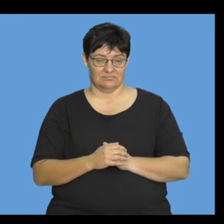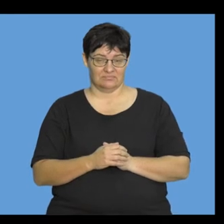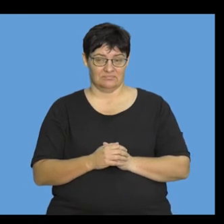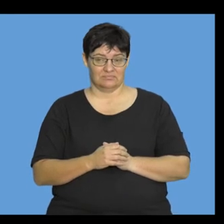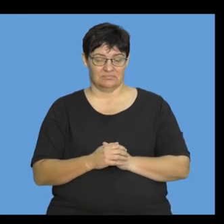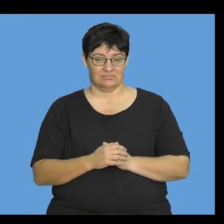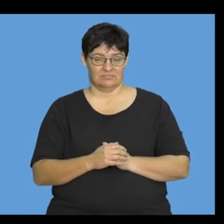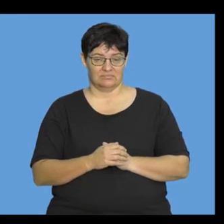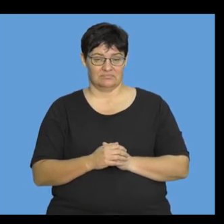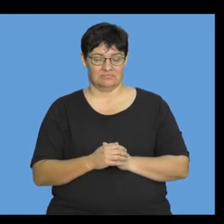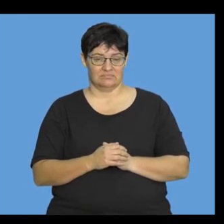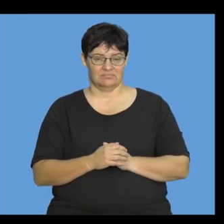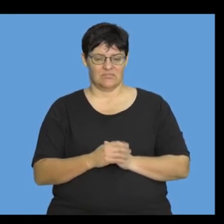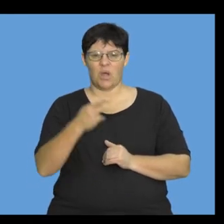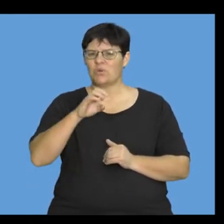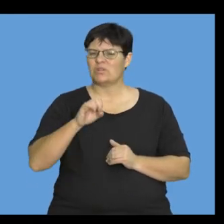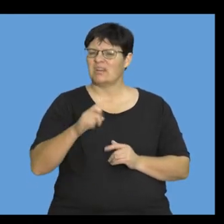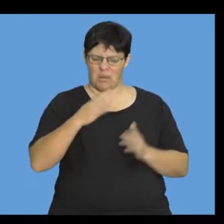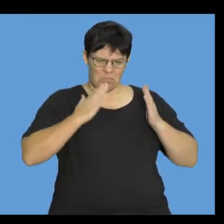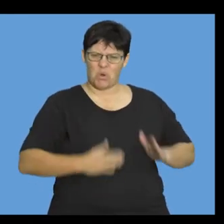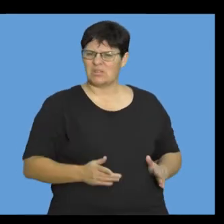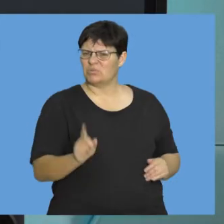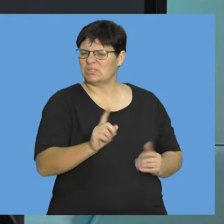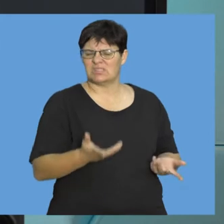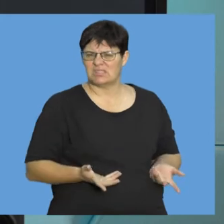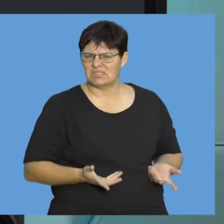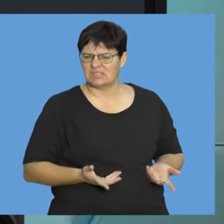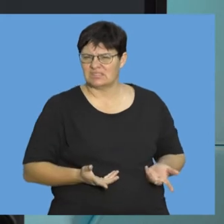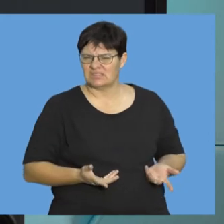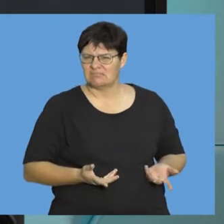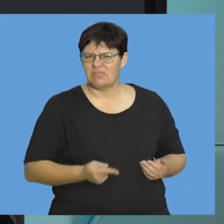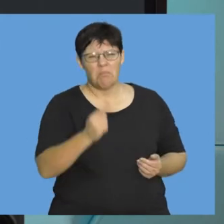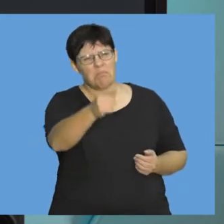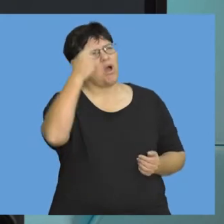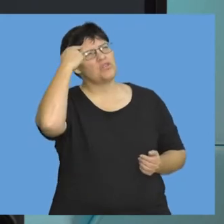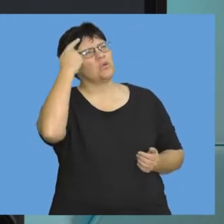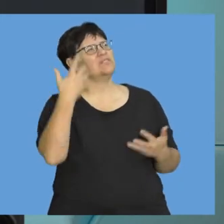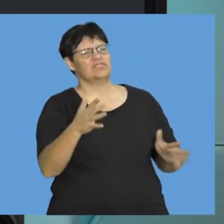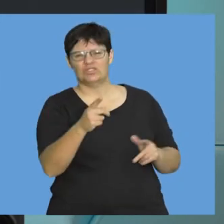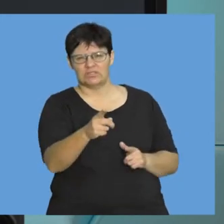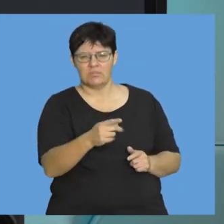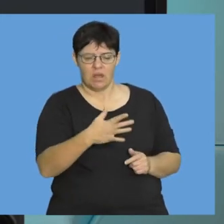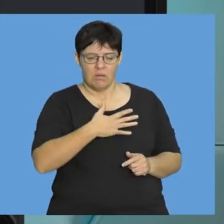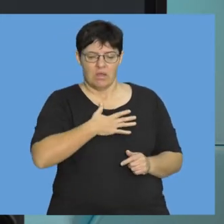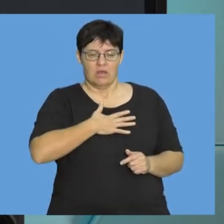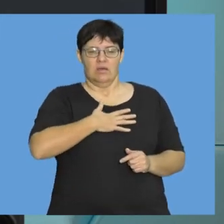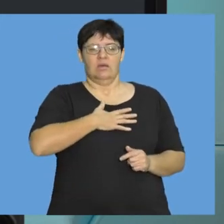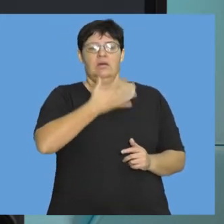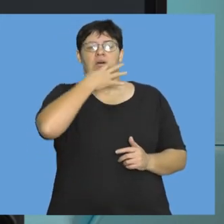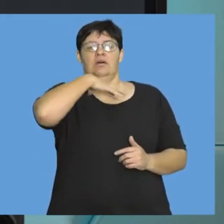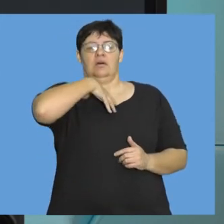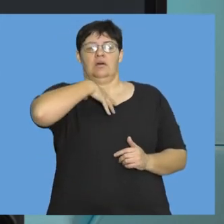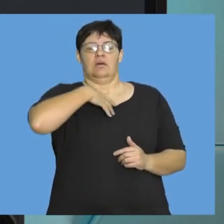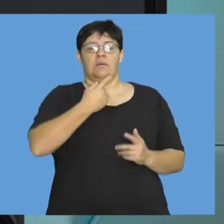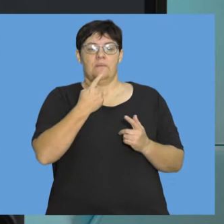All right. And what are proteins in my body? I don't know if you've ever thought about when you breathe in and the